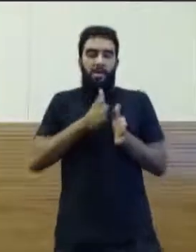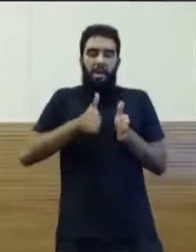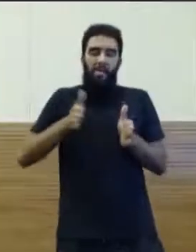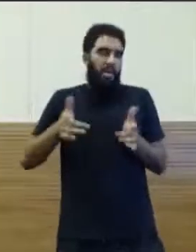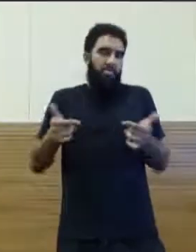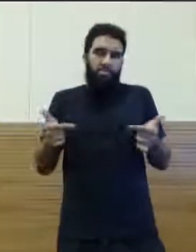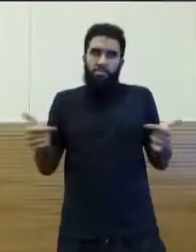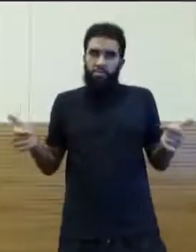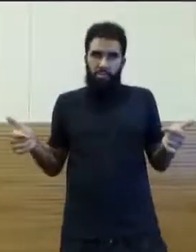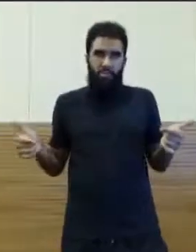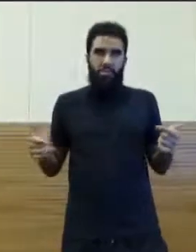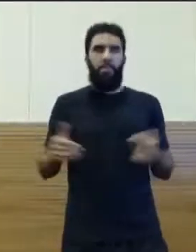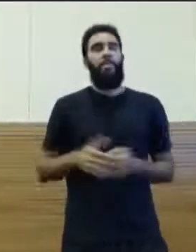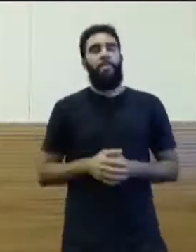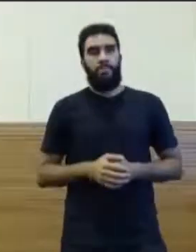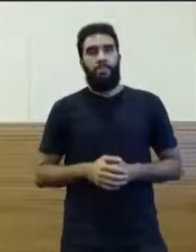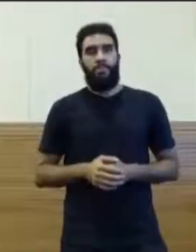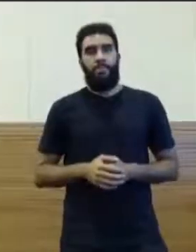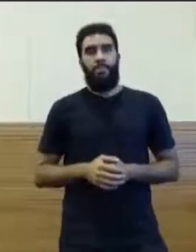that are minimally processed